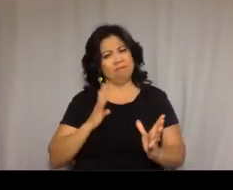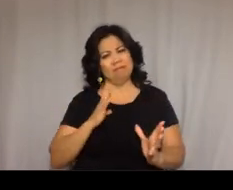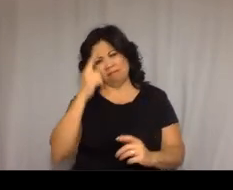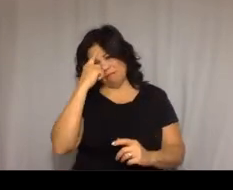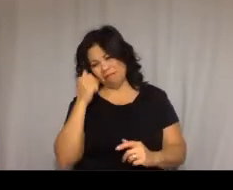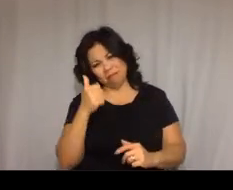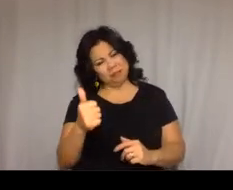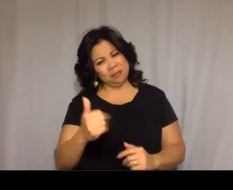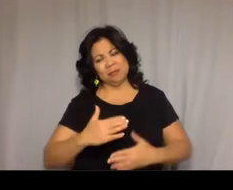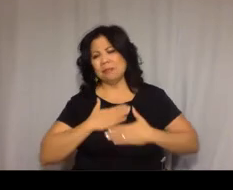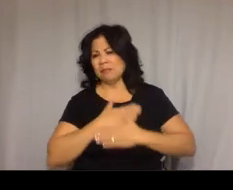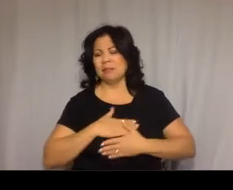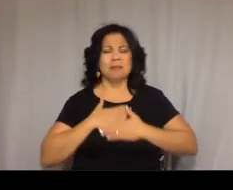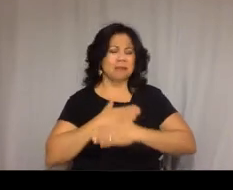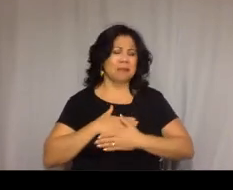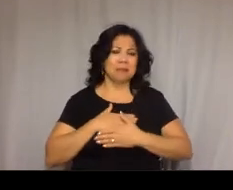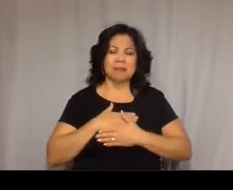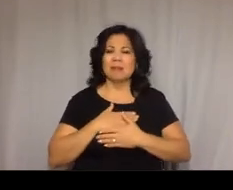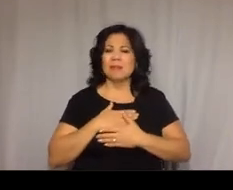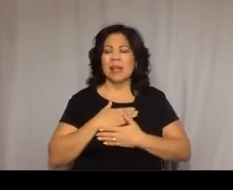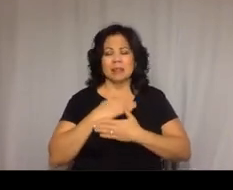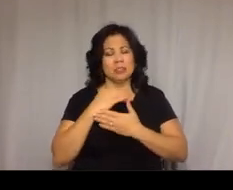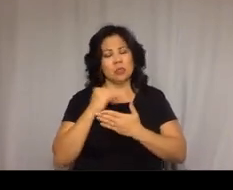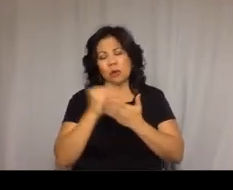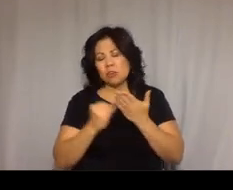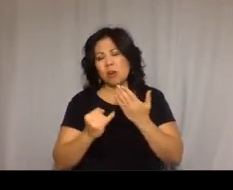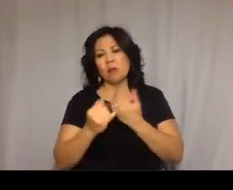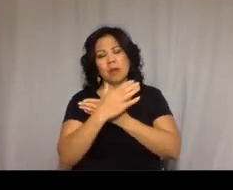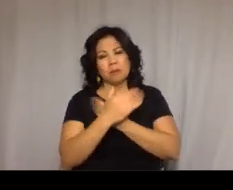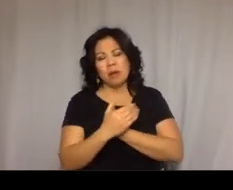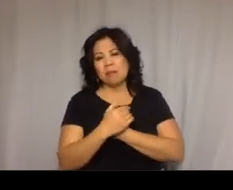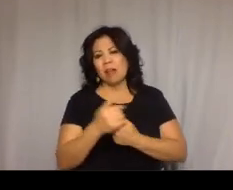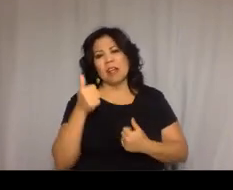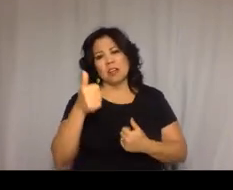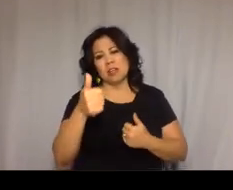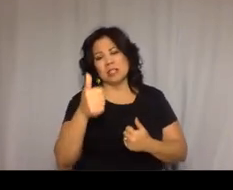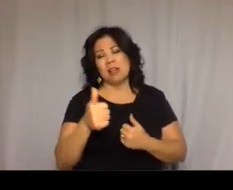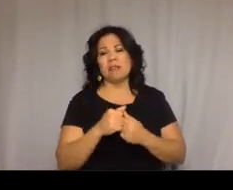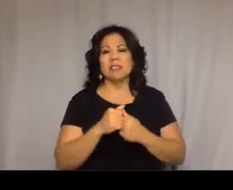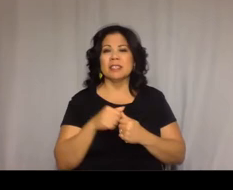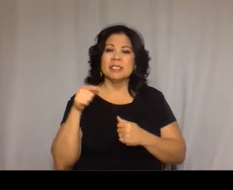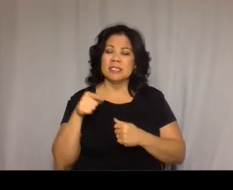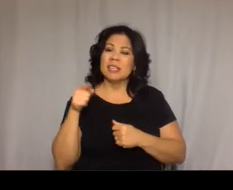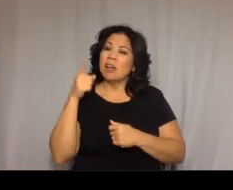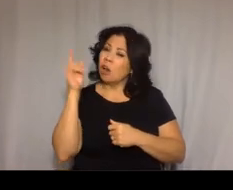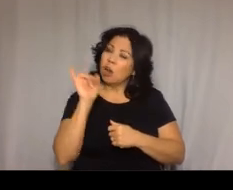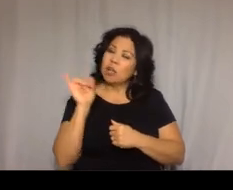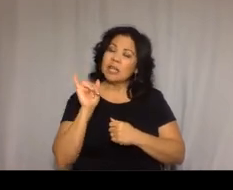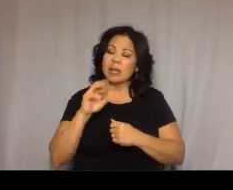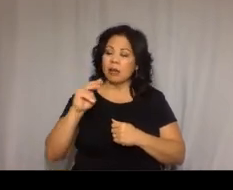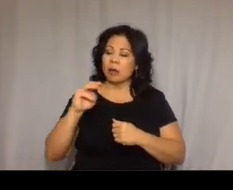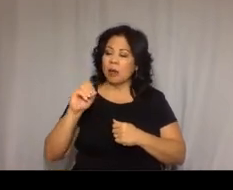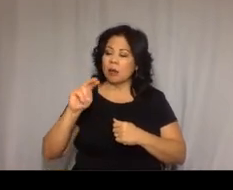So please have a lot of fun as we honor and welcome the butterflies from spring. This looks a little bit like a monarch, but not